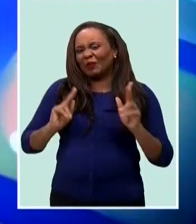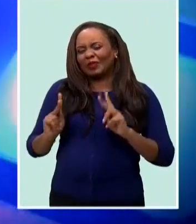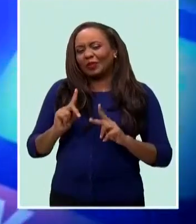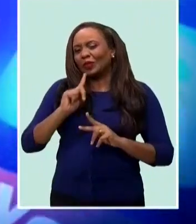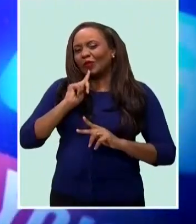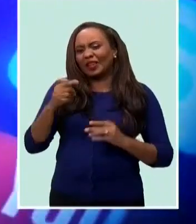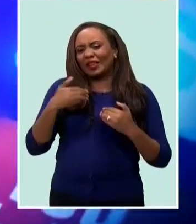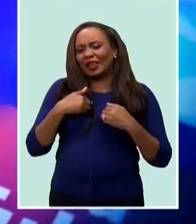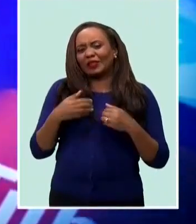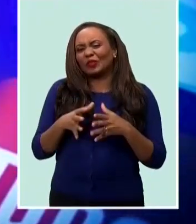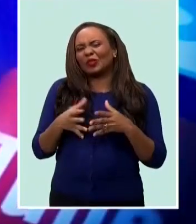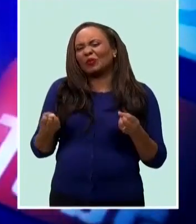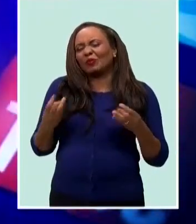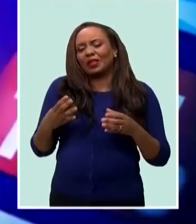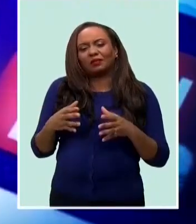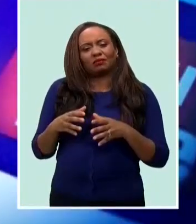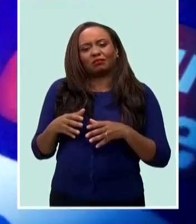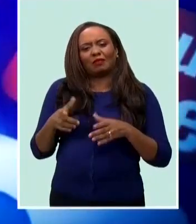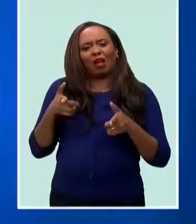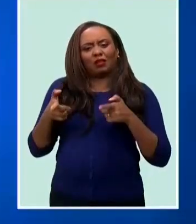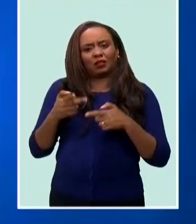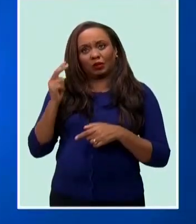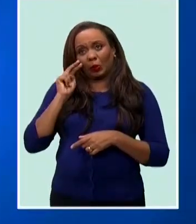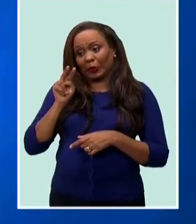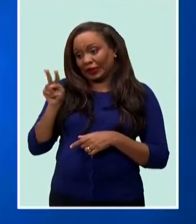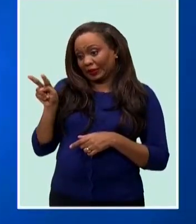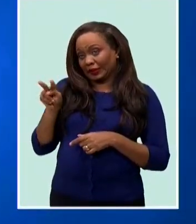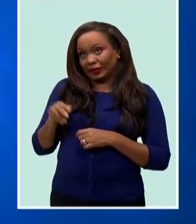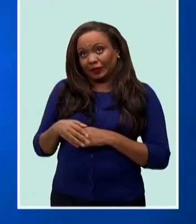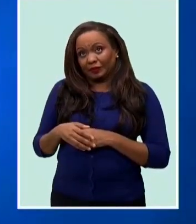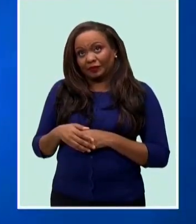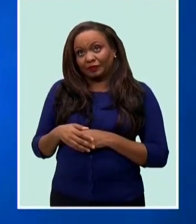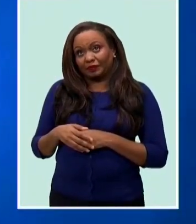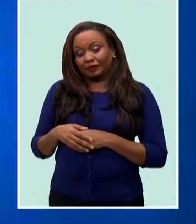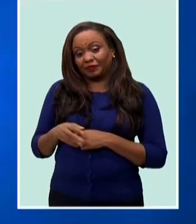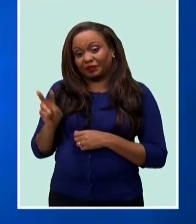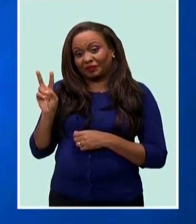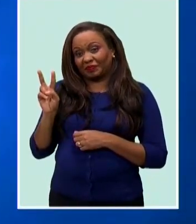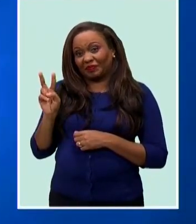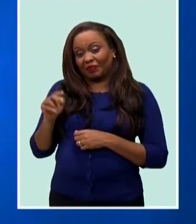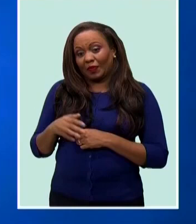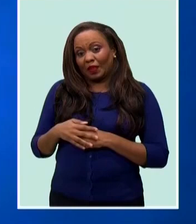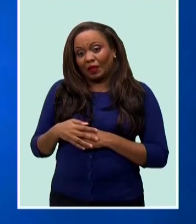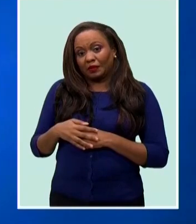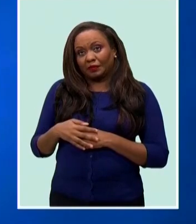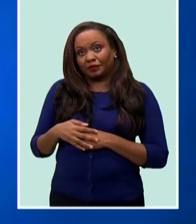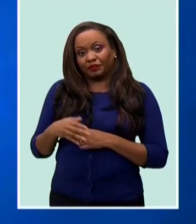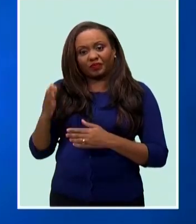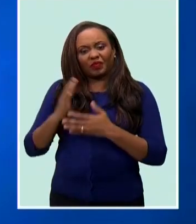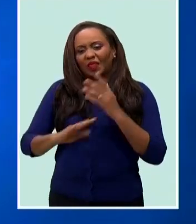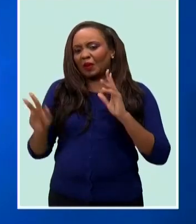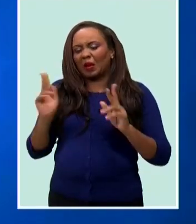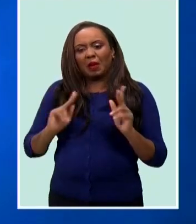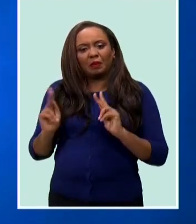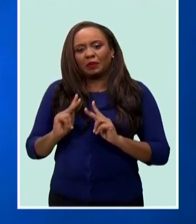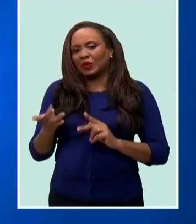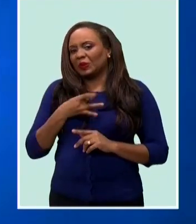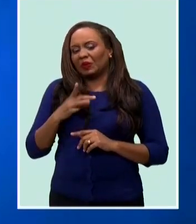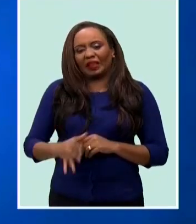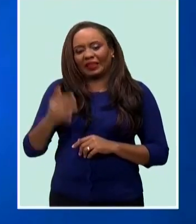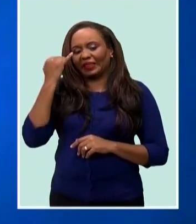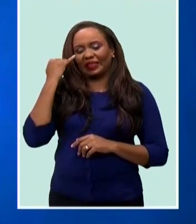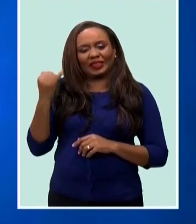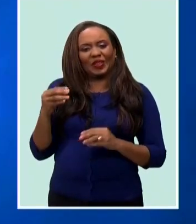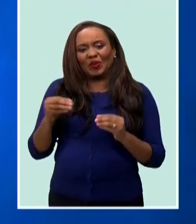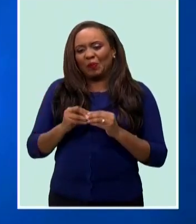citizens. So take a look at these comments. Don Campbell, Dory Pye, and Barbara Taylor don't like the idea of